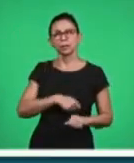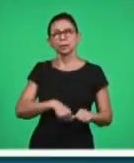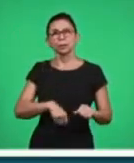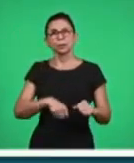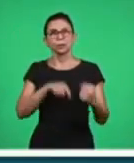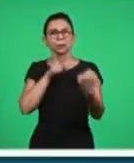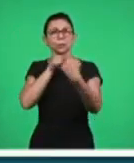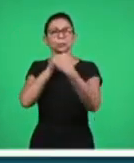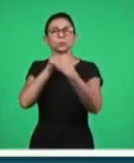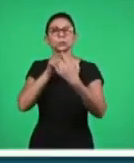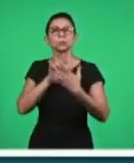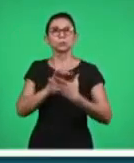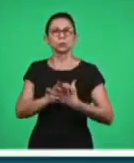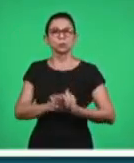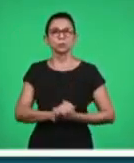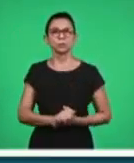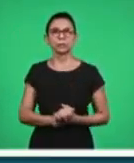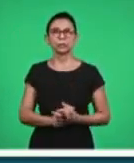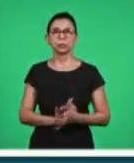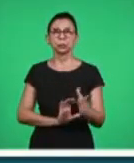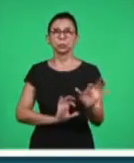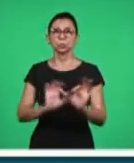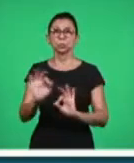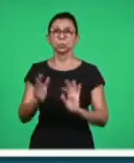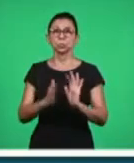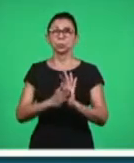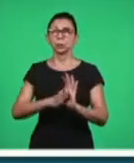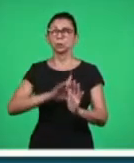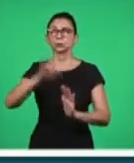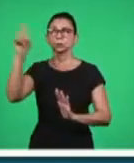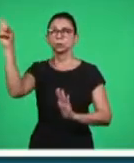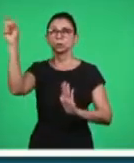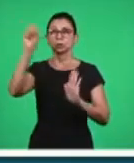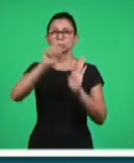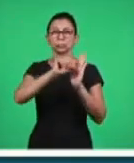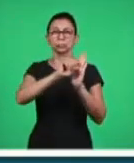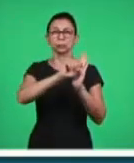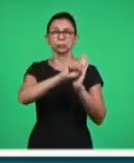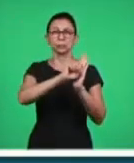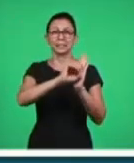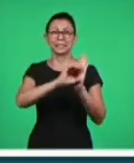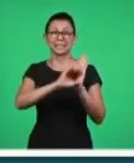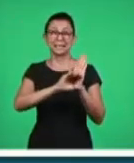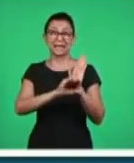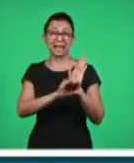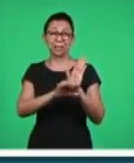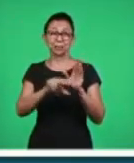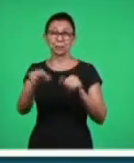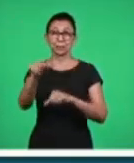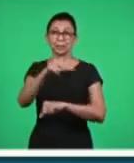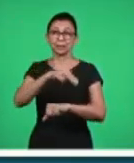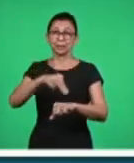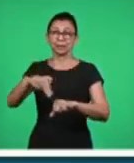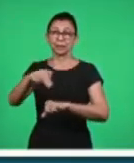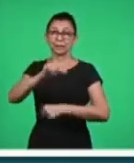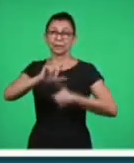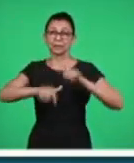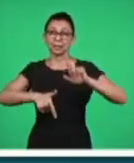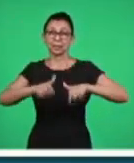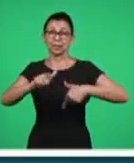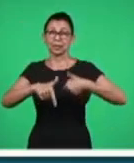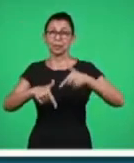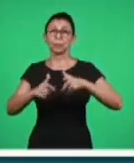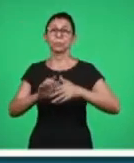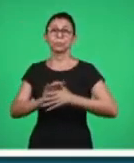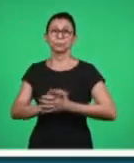we speak about the plan of God throughout the centuries for the nations, involving the nation of